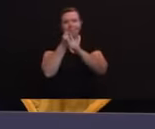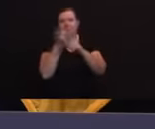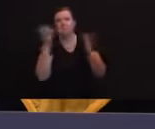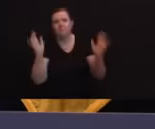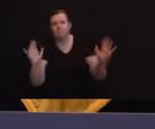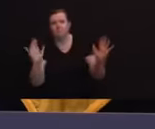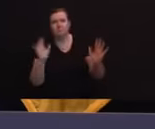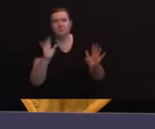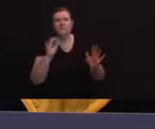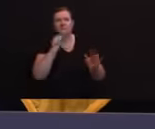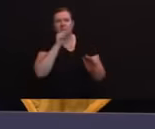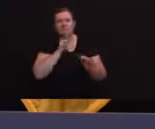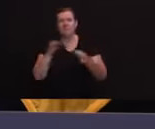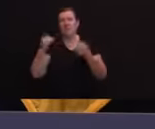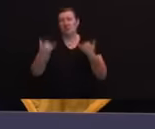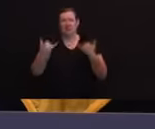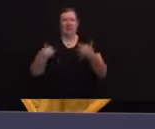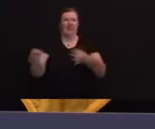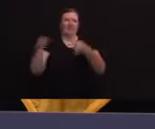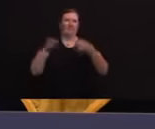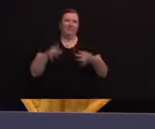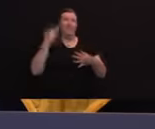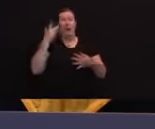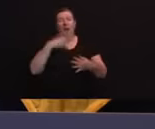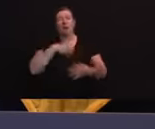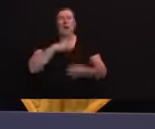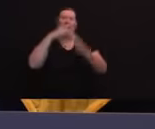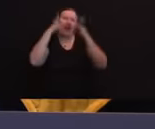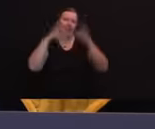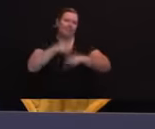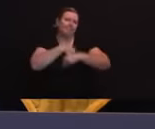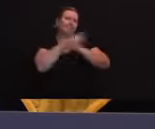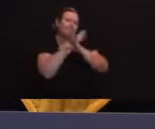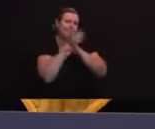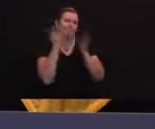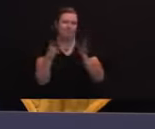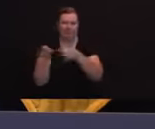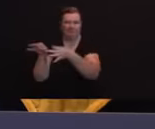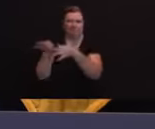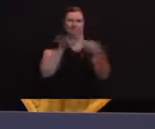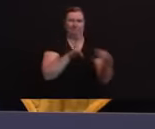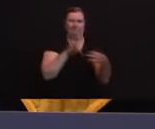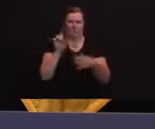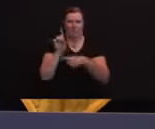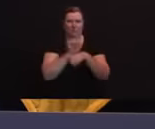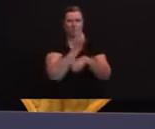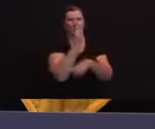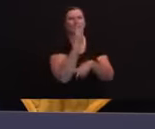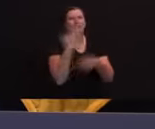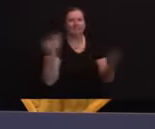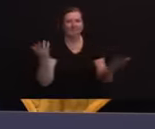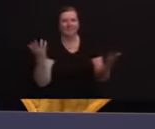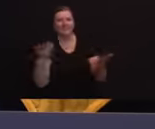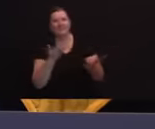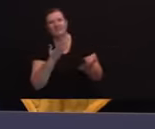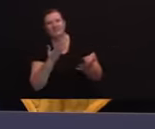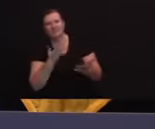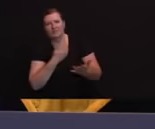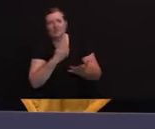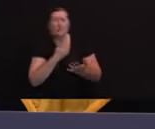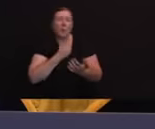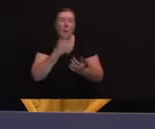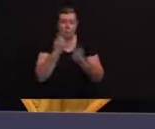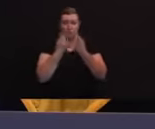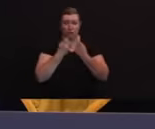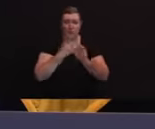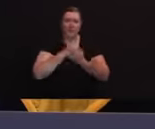have a White House VTC right after this, so I'd love you to be economical with your questions. That's the first one we will